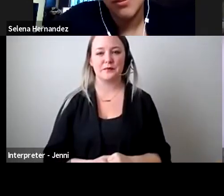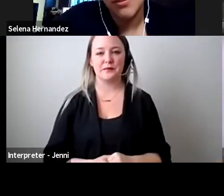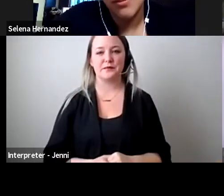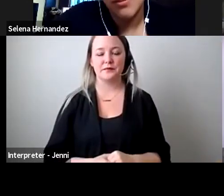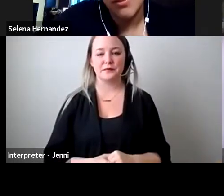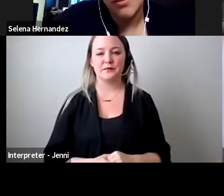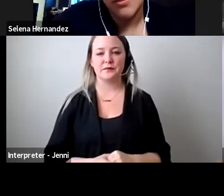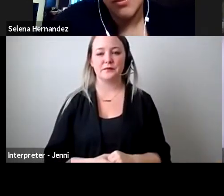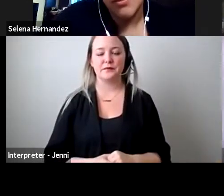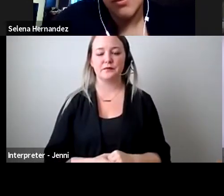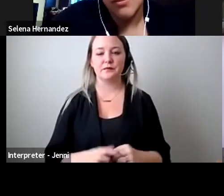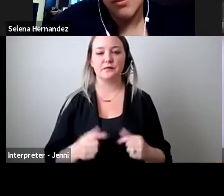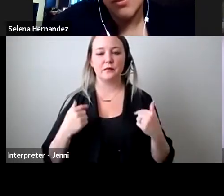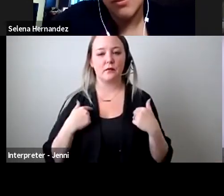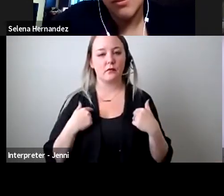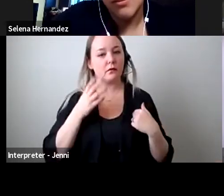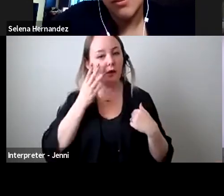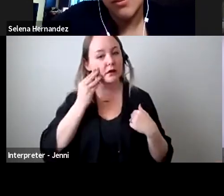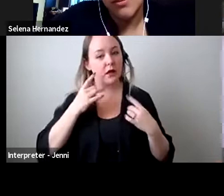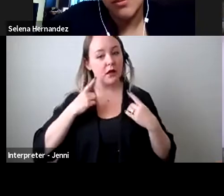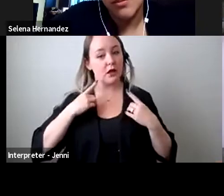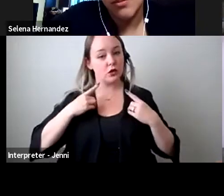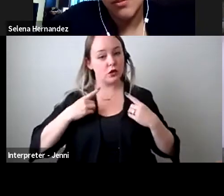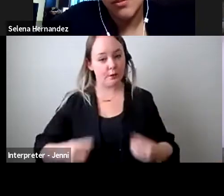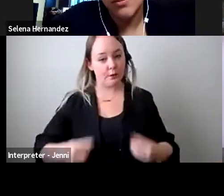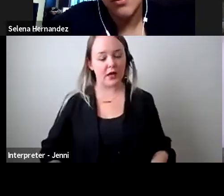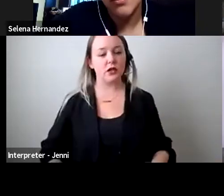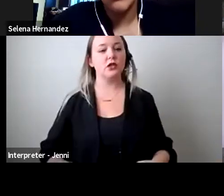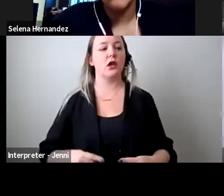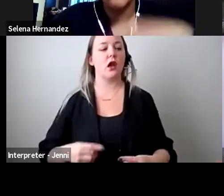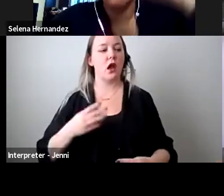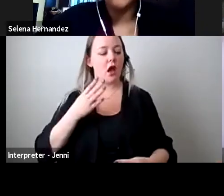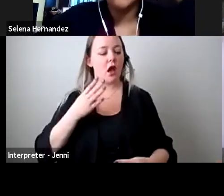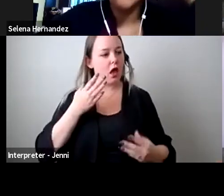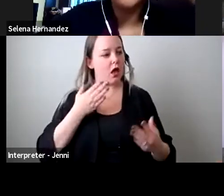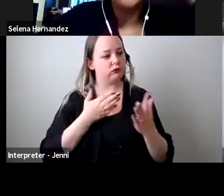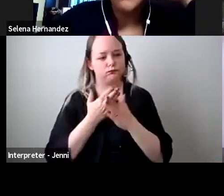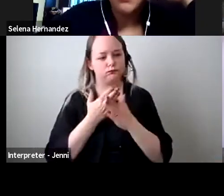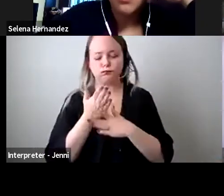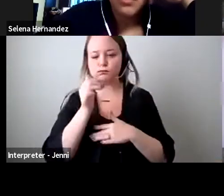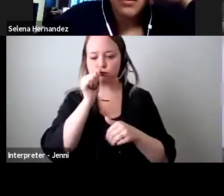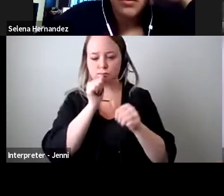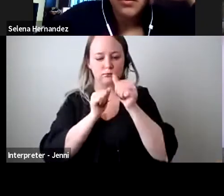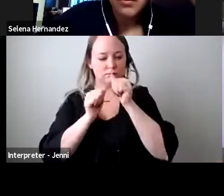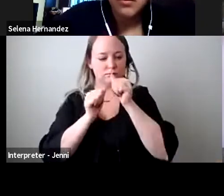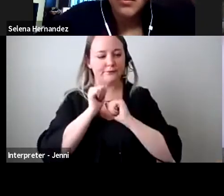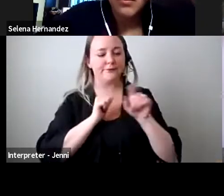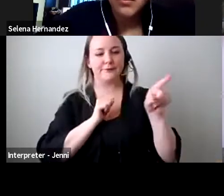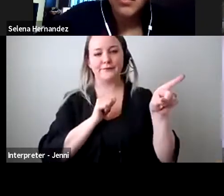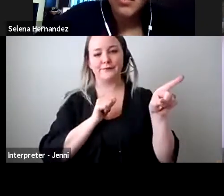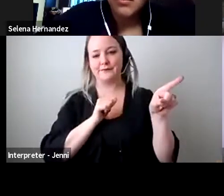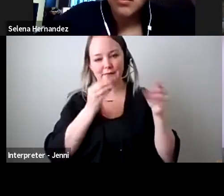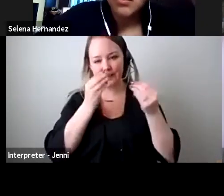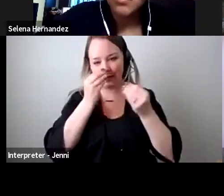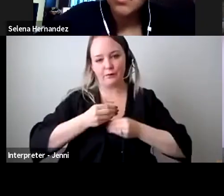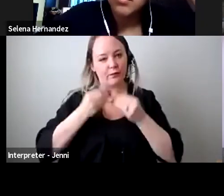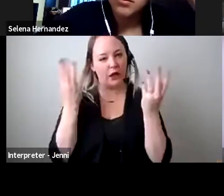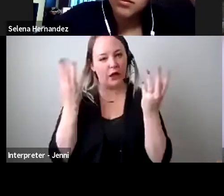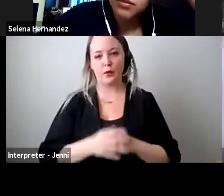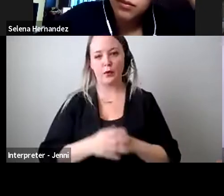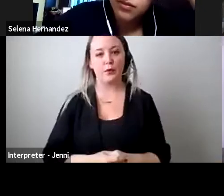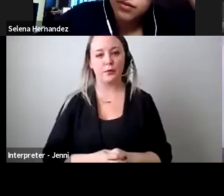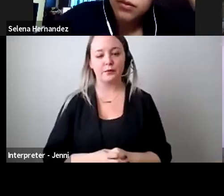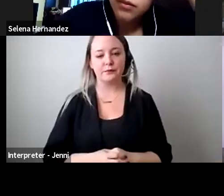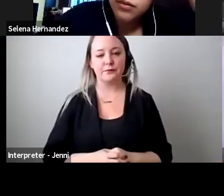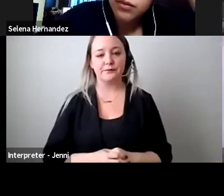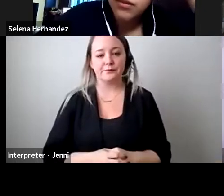I was going through a lot of depression. I was going through a lot of stuff, and they didn't care. They didn't care. They